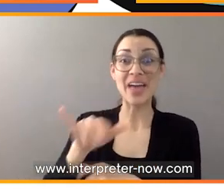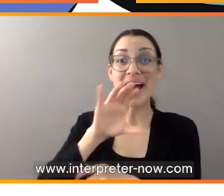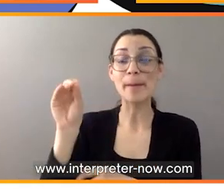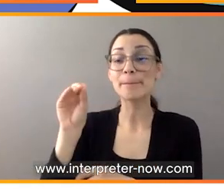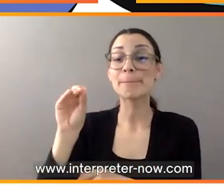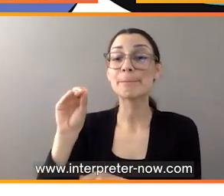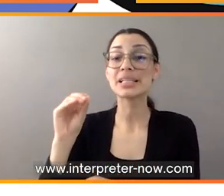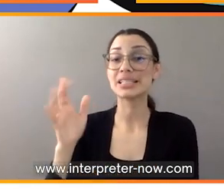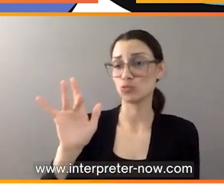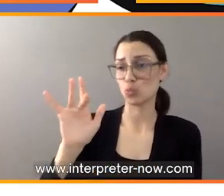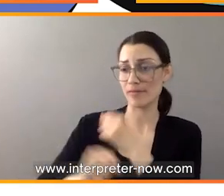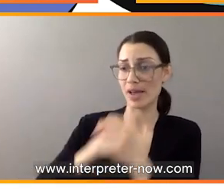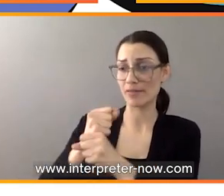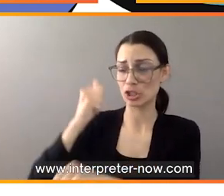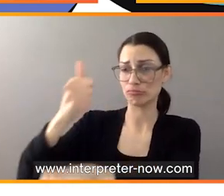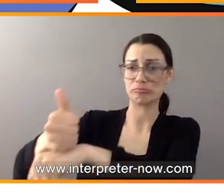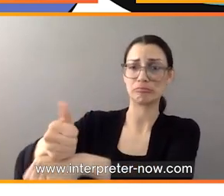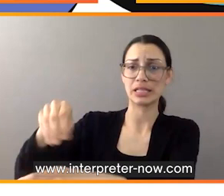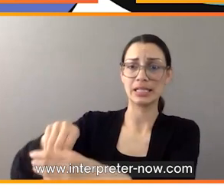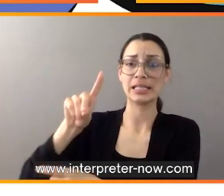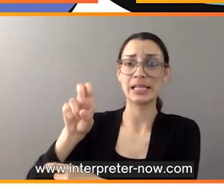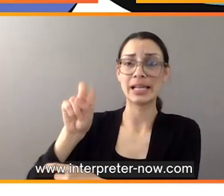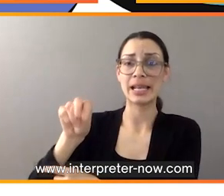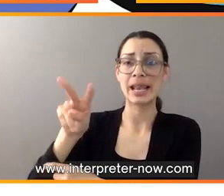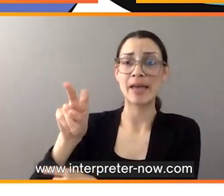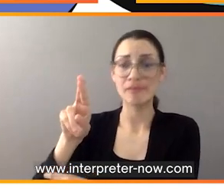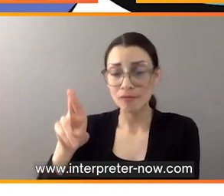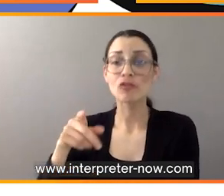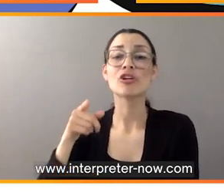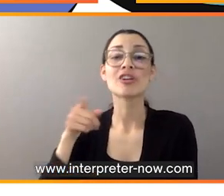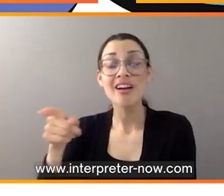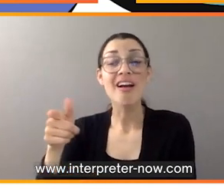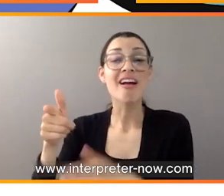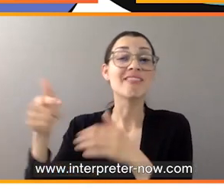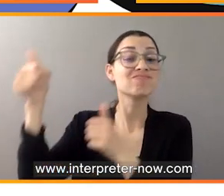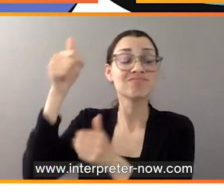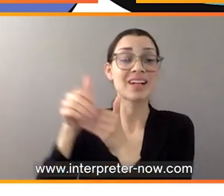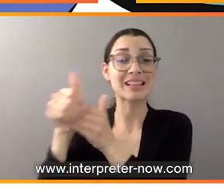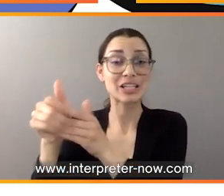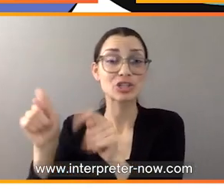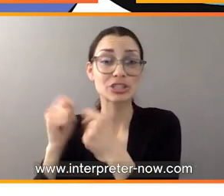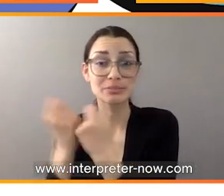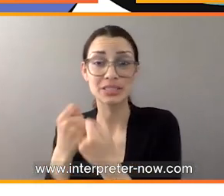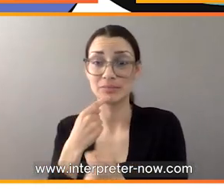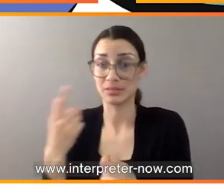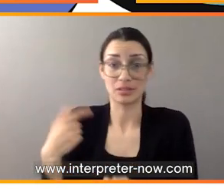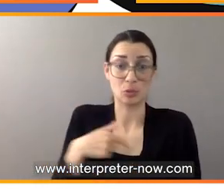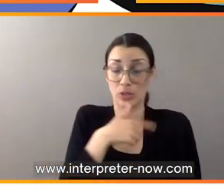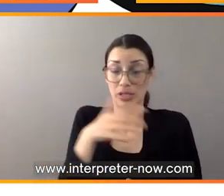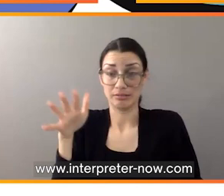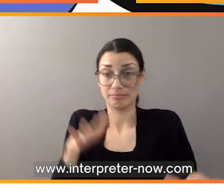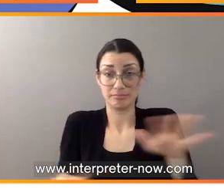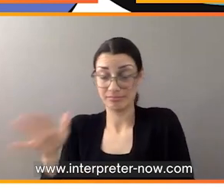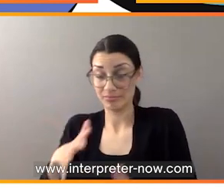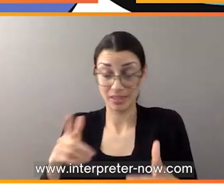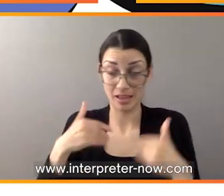because after 25 years of that company being based in Denver, you know, the leadership team said, hey, we are all over the place